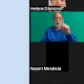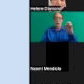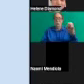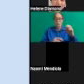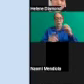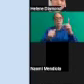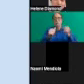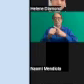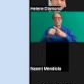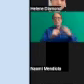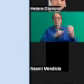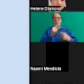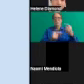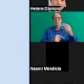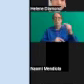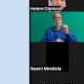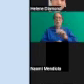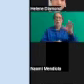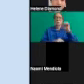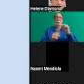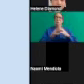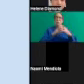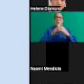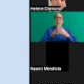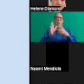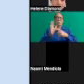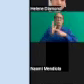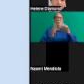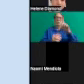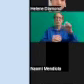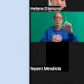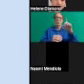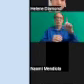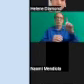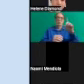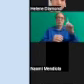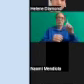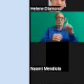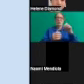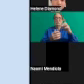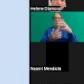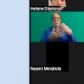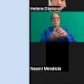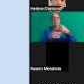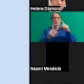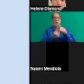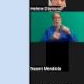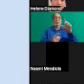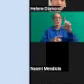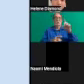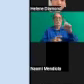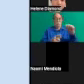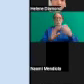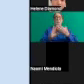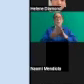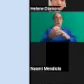Asian American who acquired his disability as a young adult and in recent years has become a staunch disability advocate.